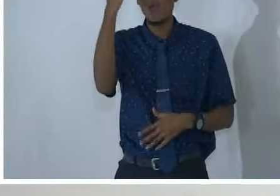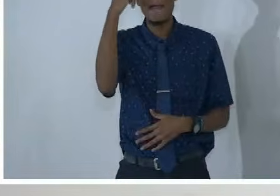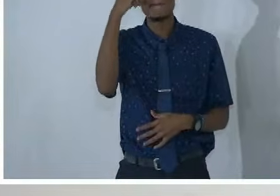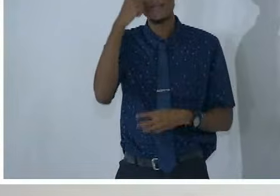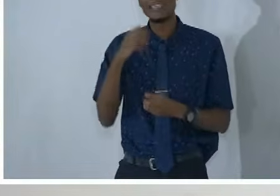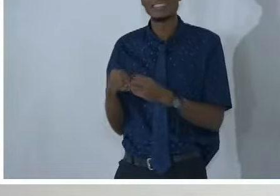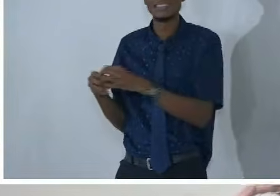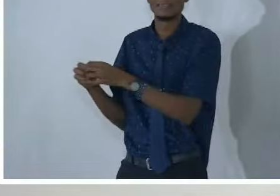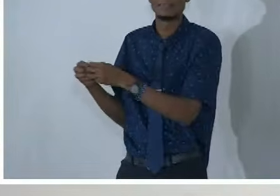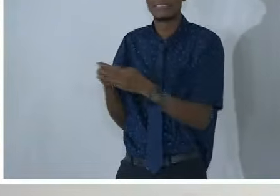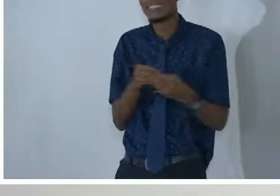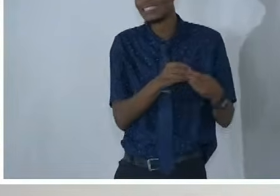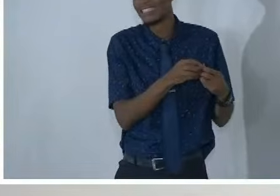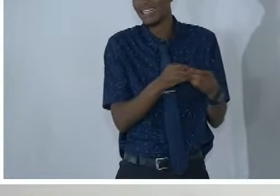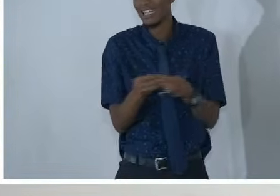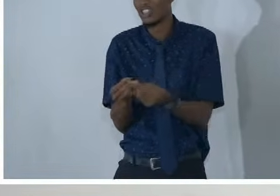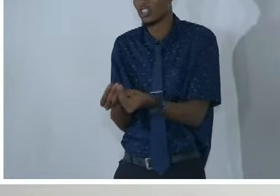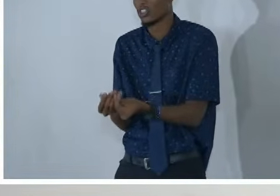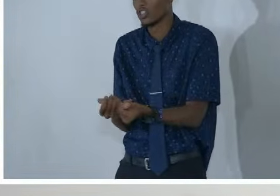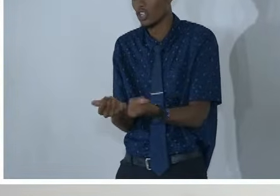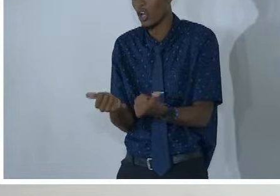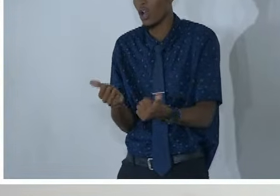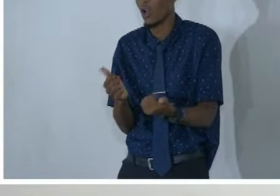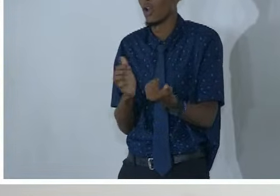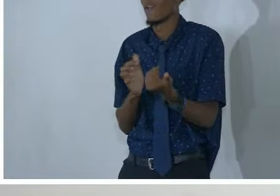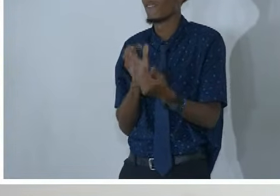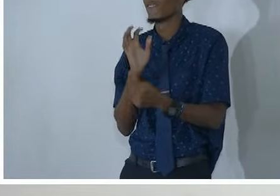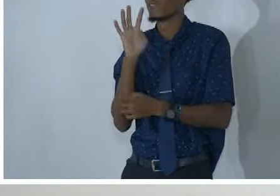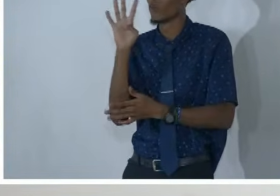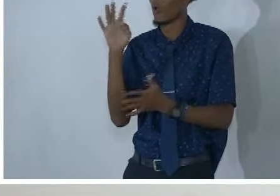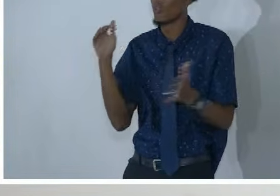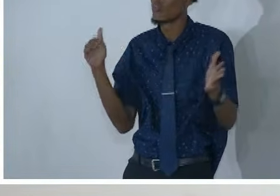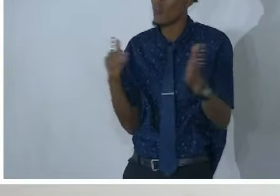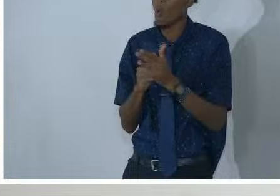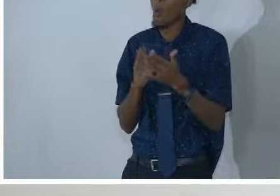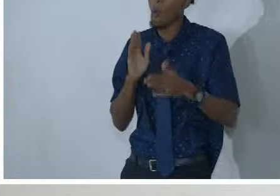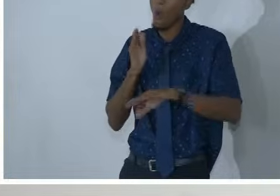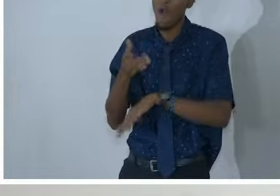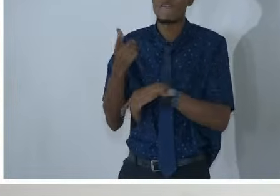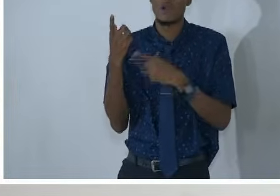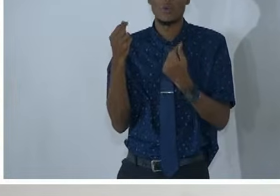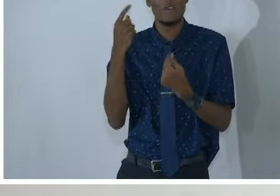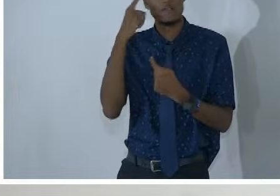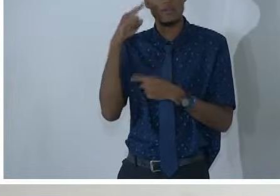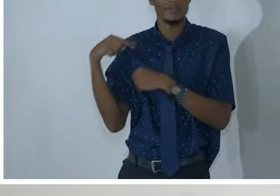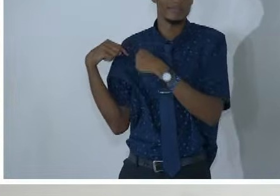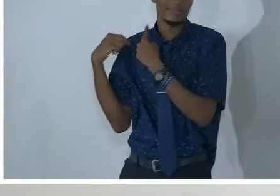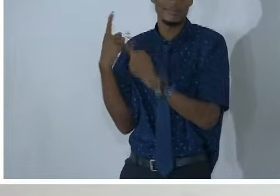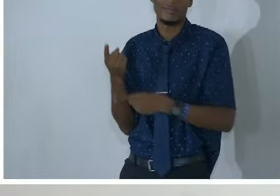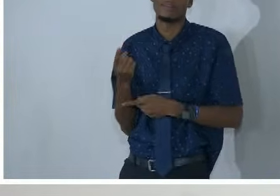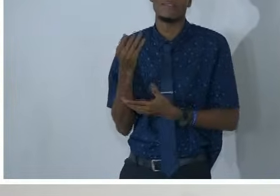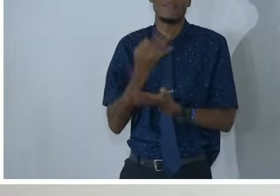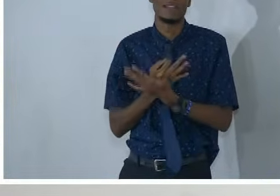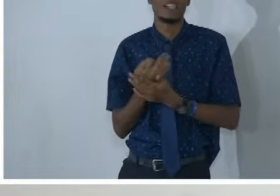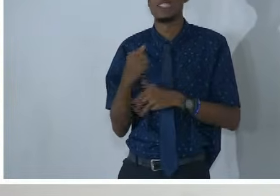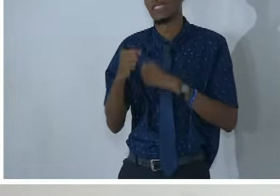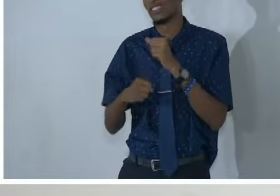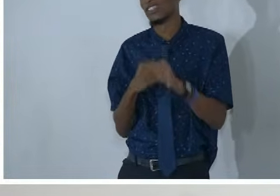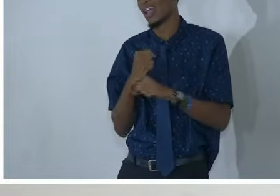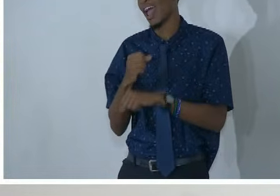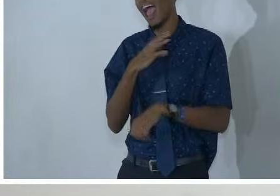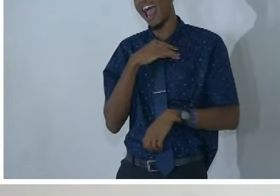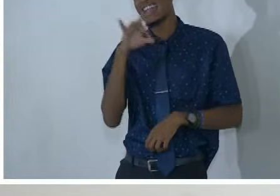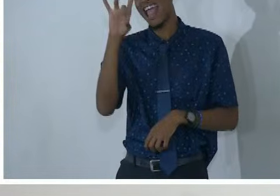over 4,000 mediation was done over the past fiscal year, and 80% of them were